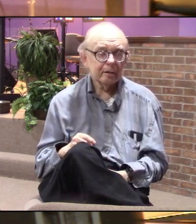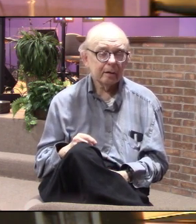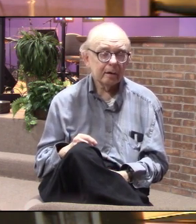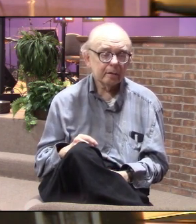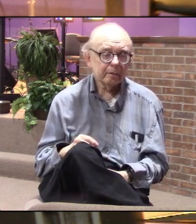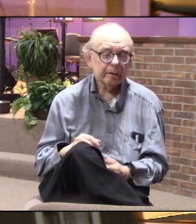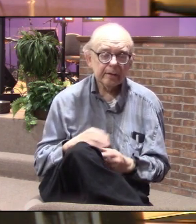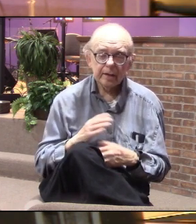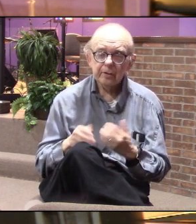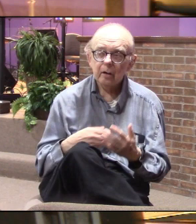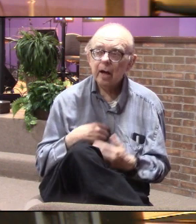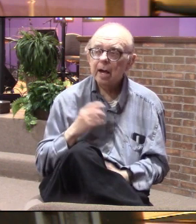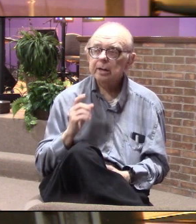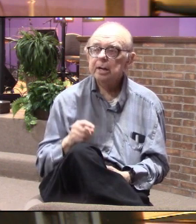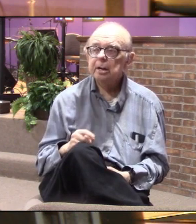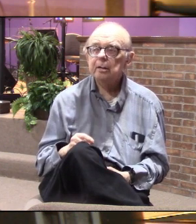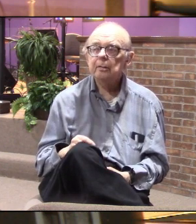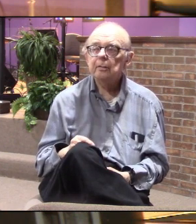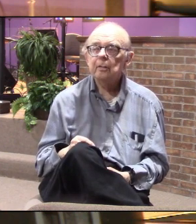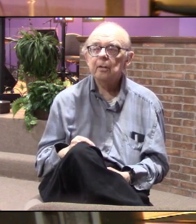That's all I needed.